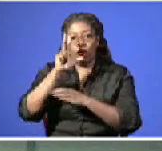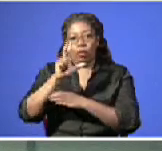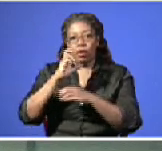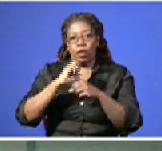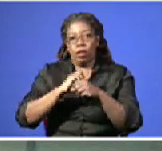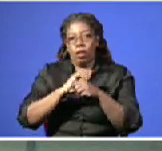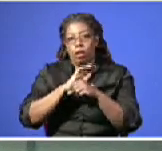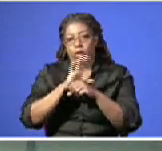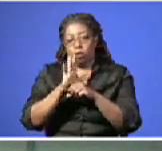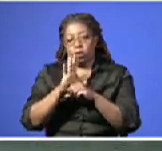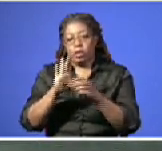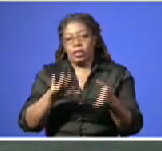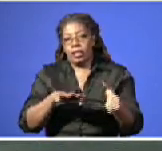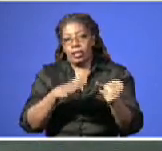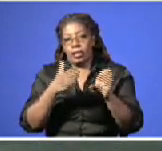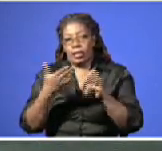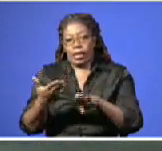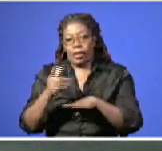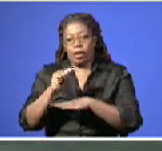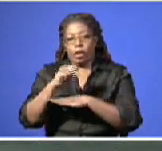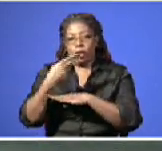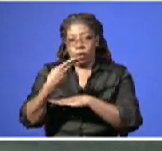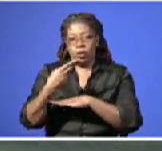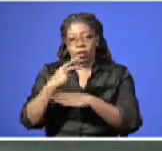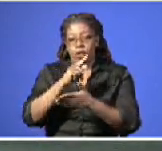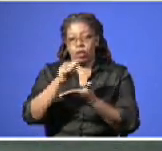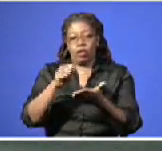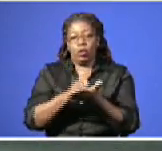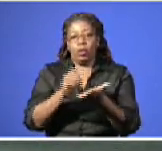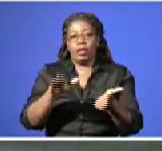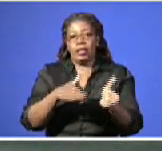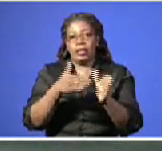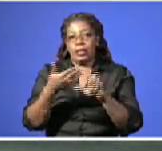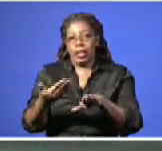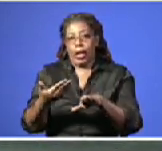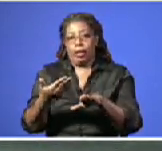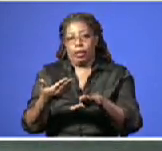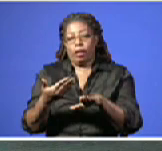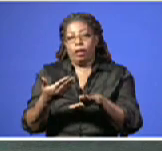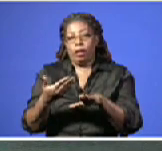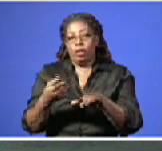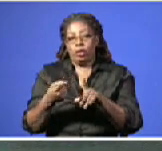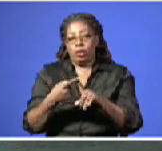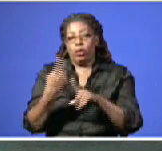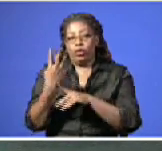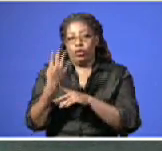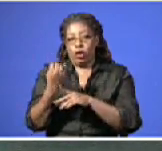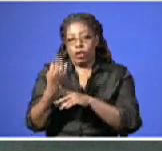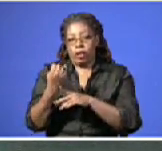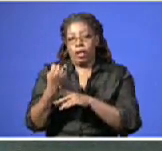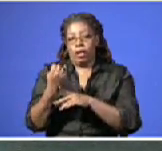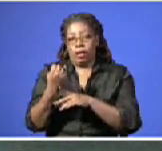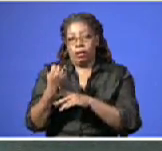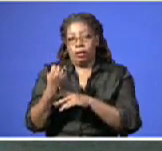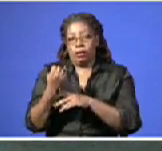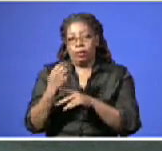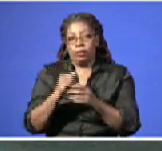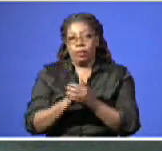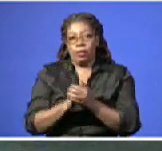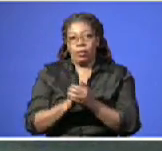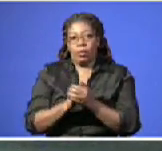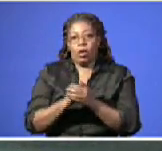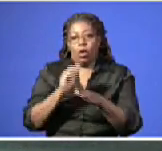COVID-19 related deaths Thursday, bringing the total number of COVID-19 deaths to 14. Tune in to the ZNS Network at 3